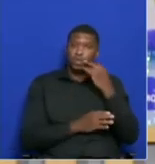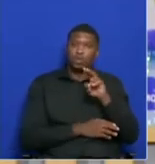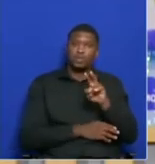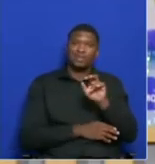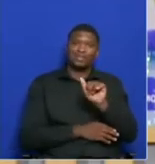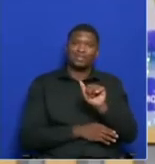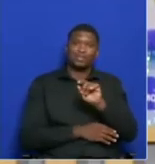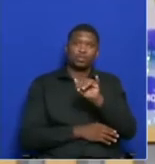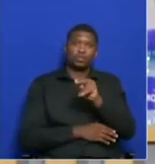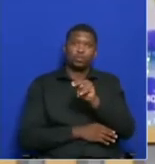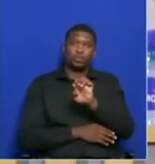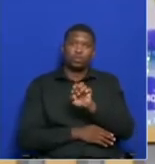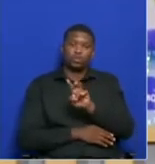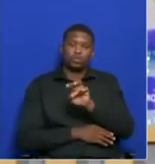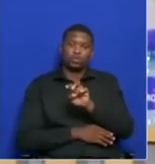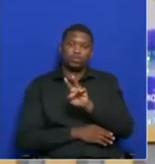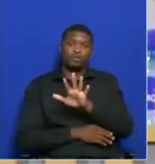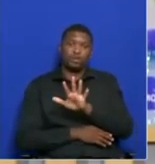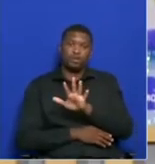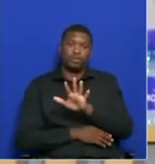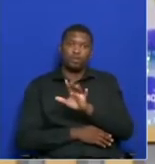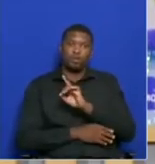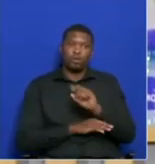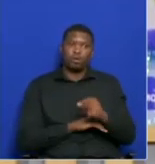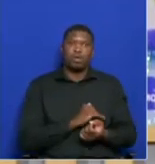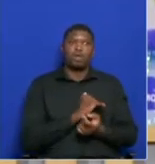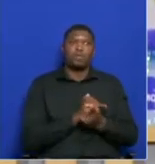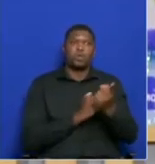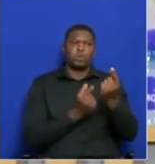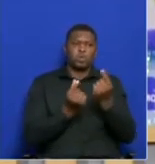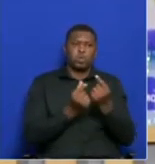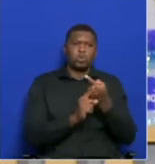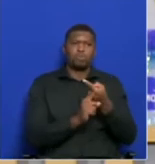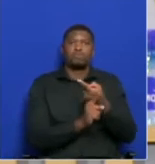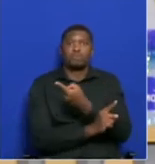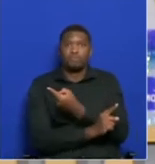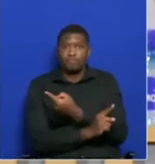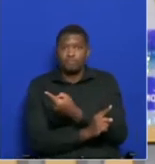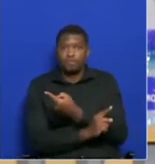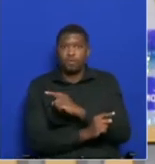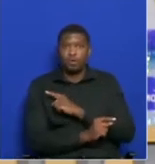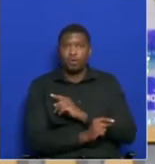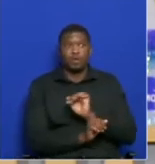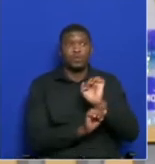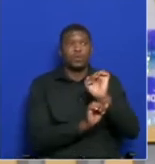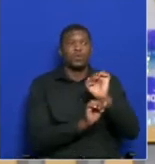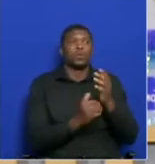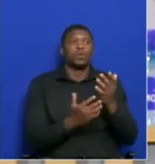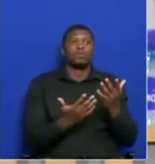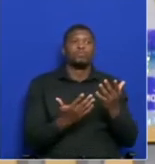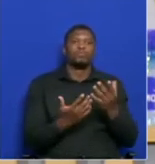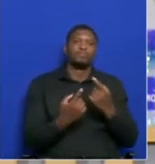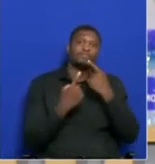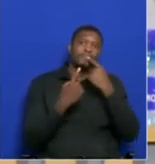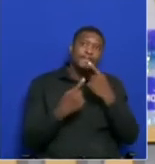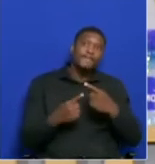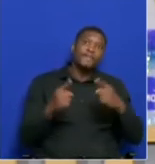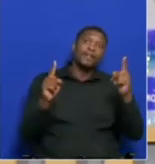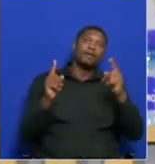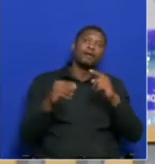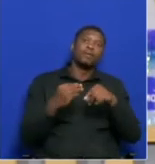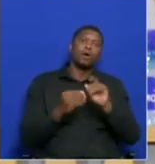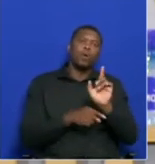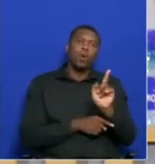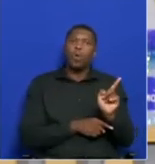following allegations of misconduct, in that you failed to declare all directorships and financial interests